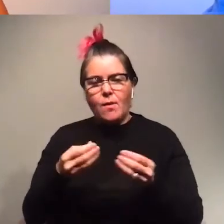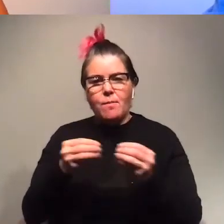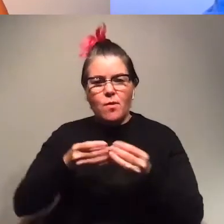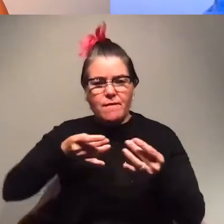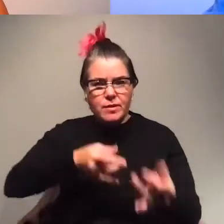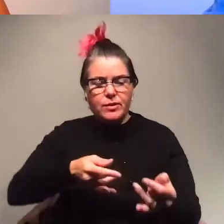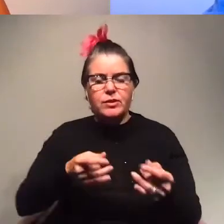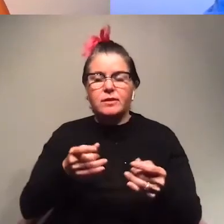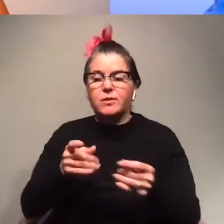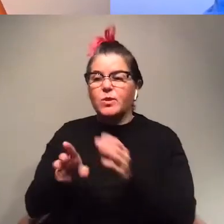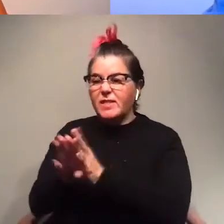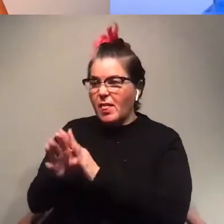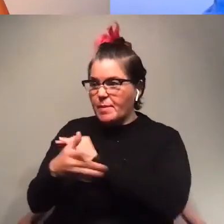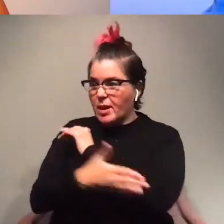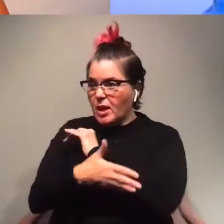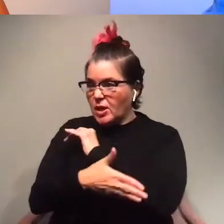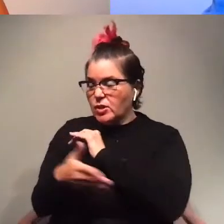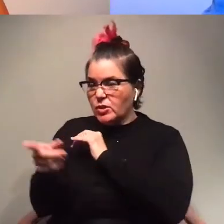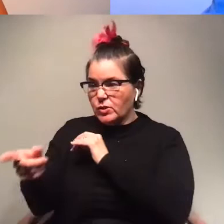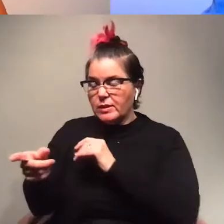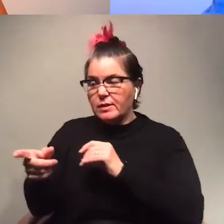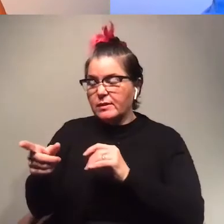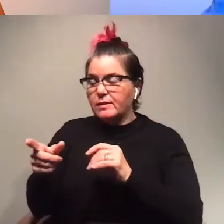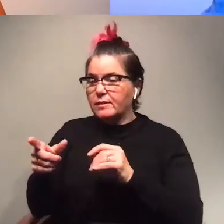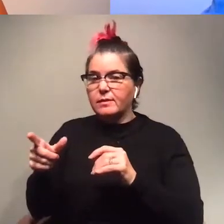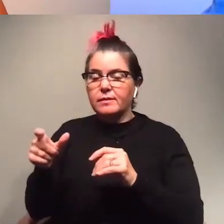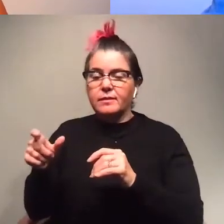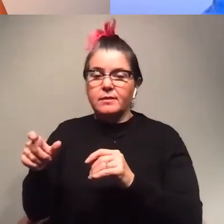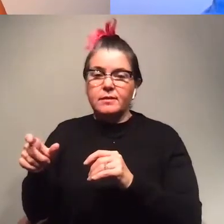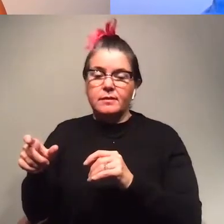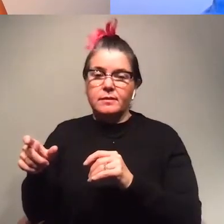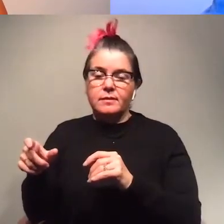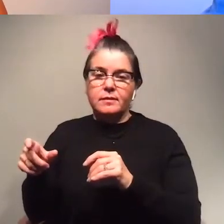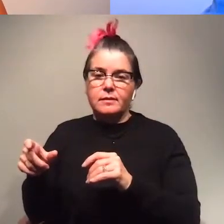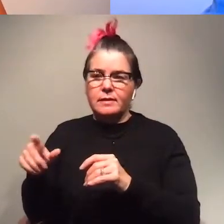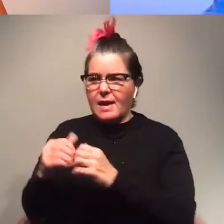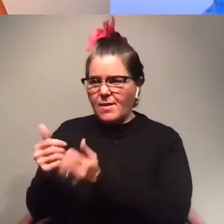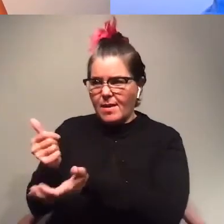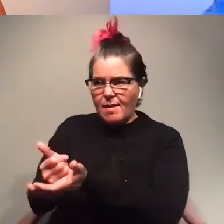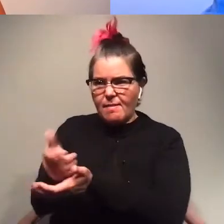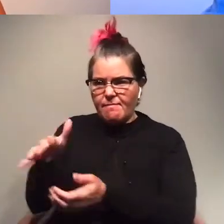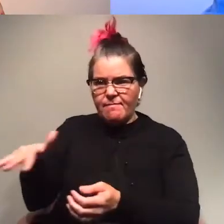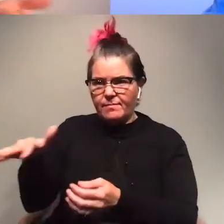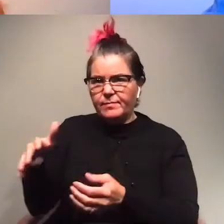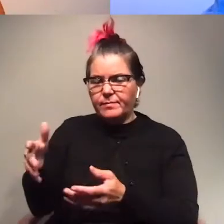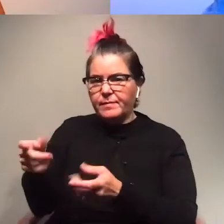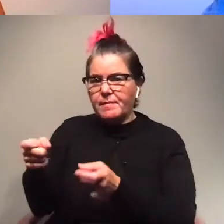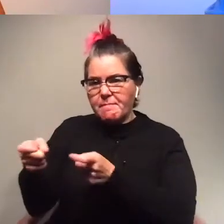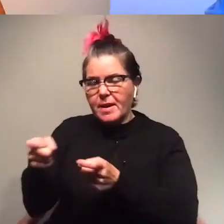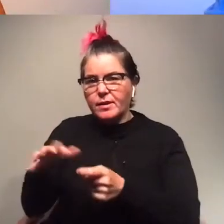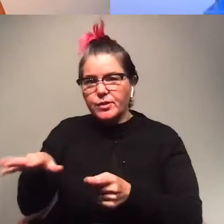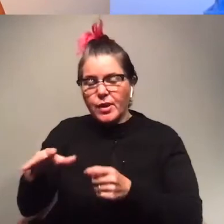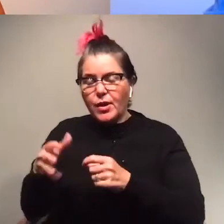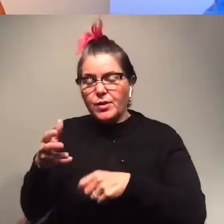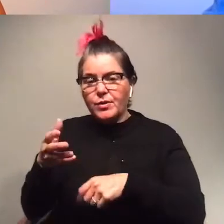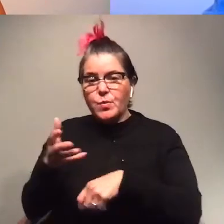developing countries or just previously not colonized countries, help them deal with their, their waste